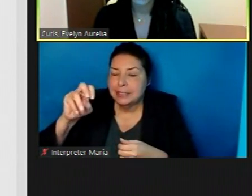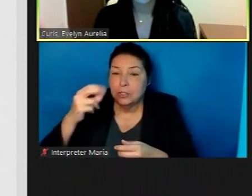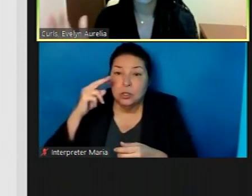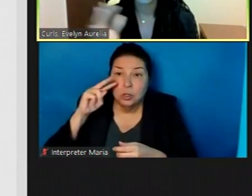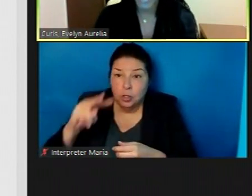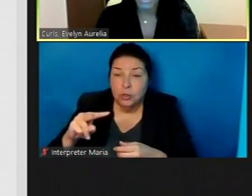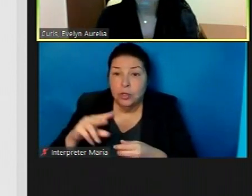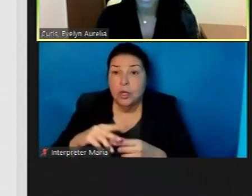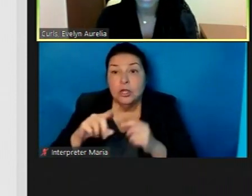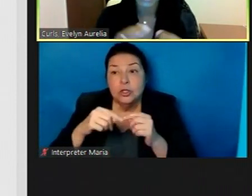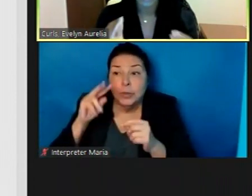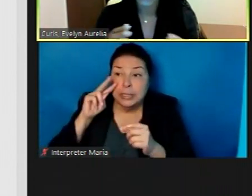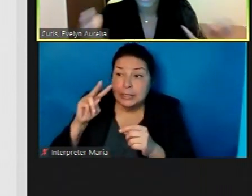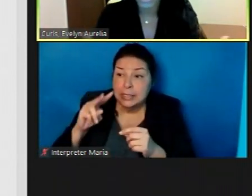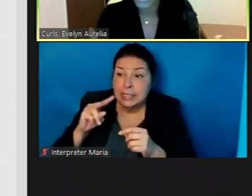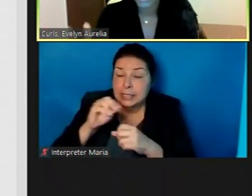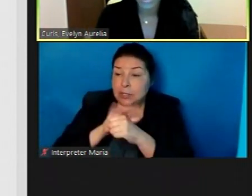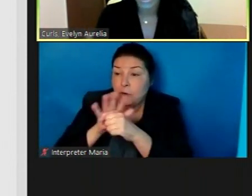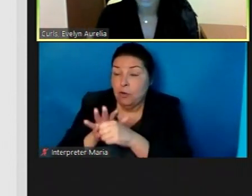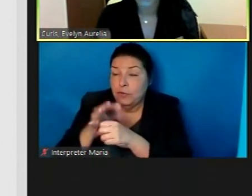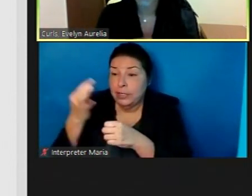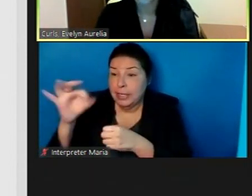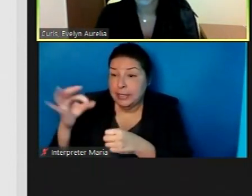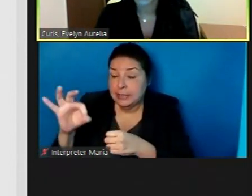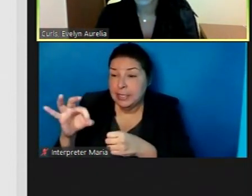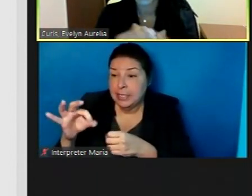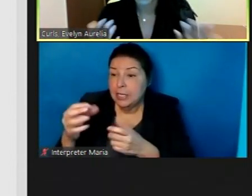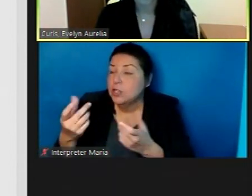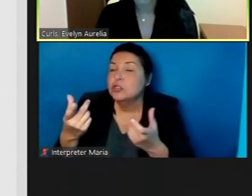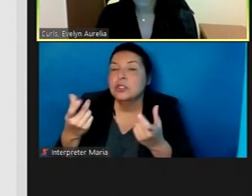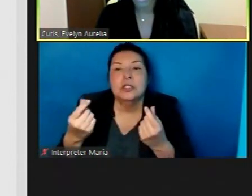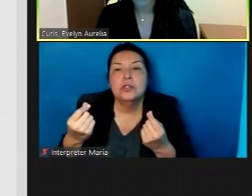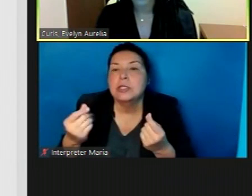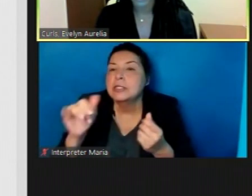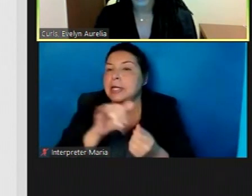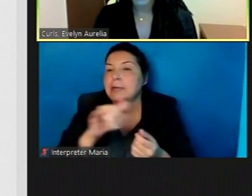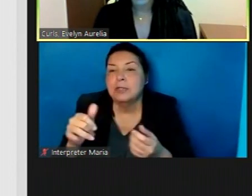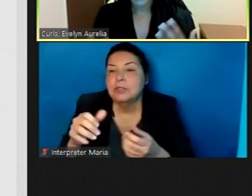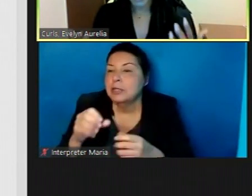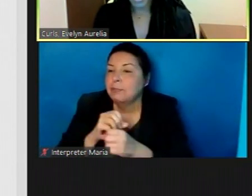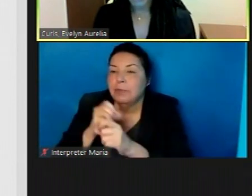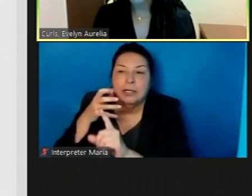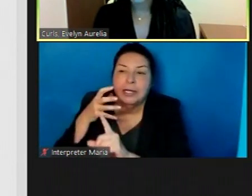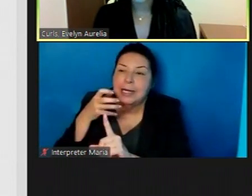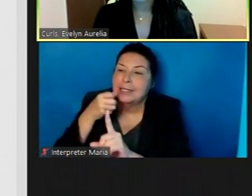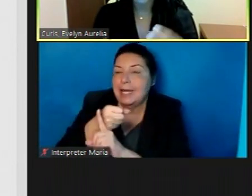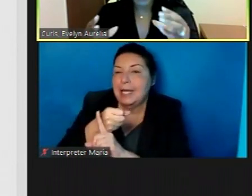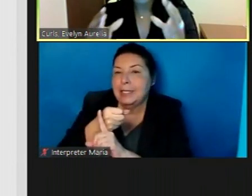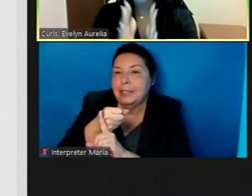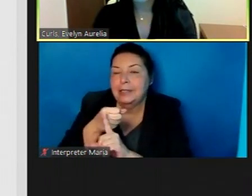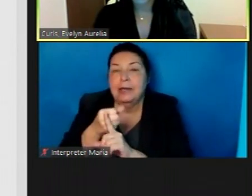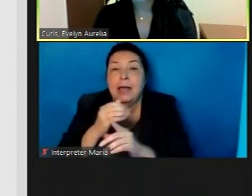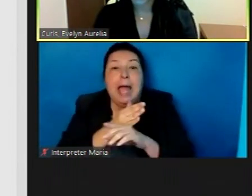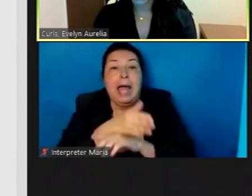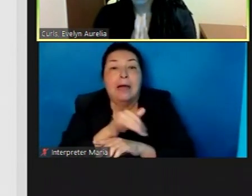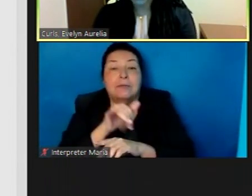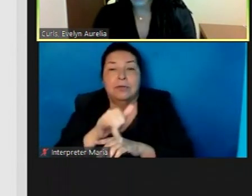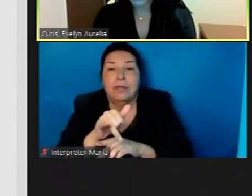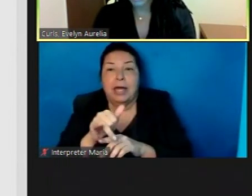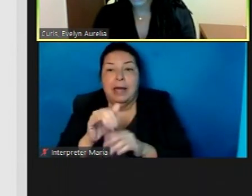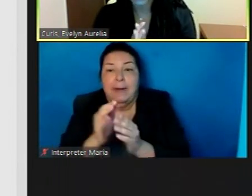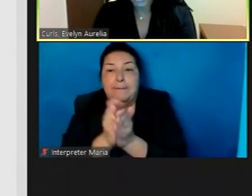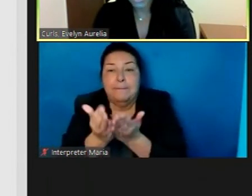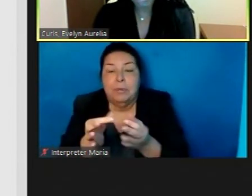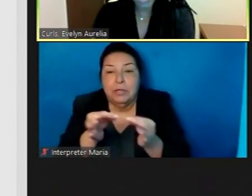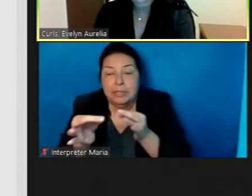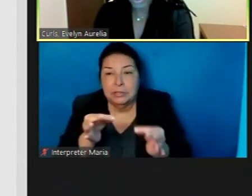COVID-19, it will attack it because it looks just like the proteins that they saw before. After that instruction booklet, the